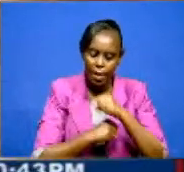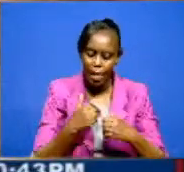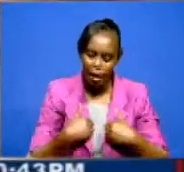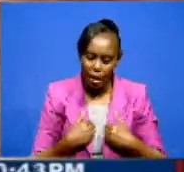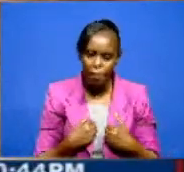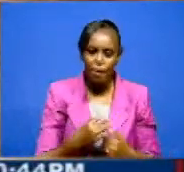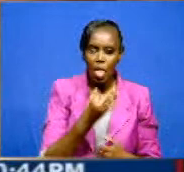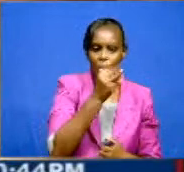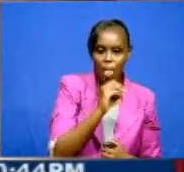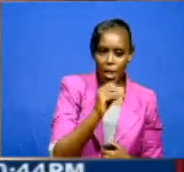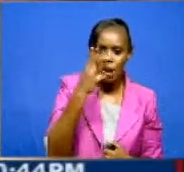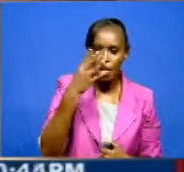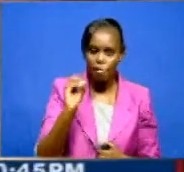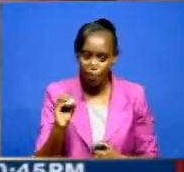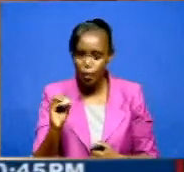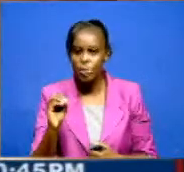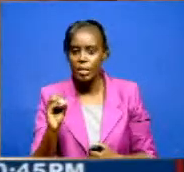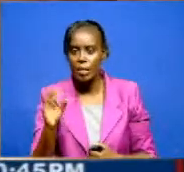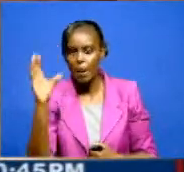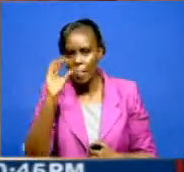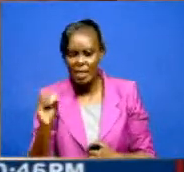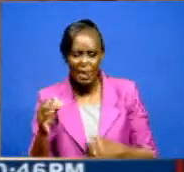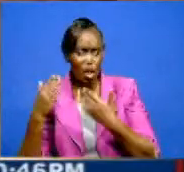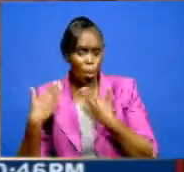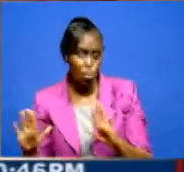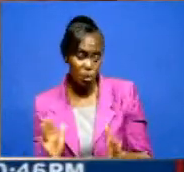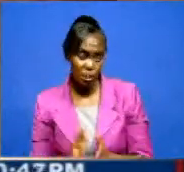to 40% post-harvest losses,